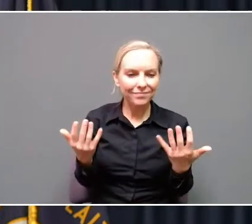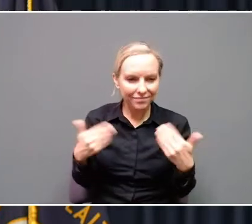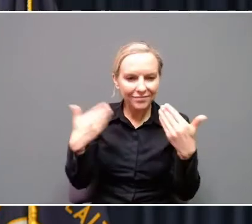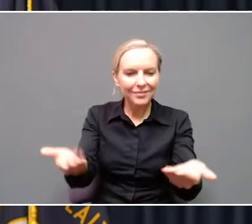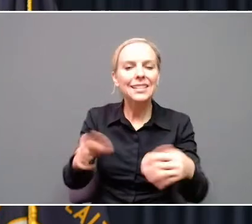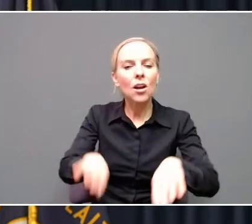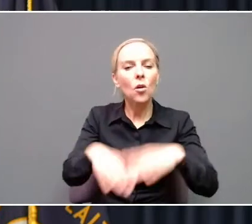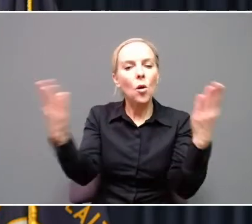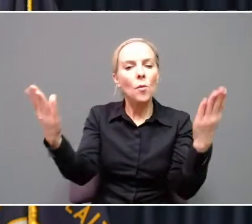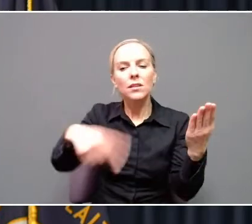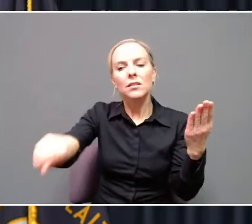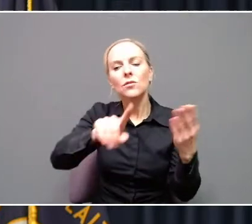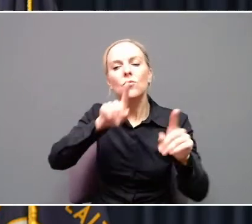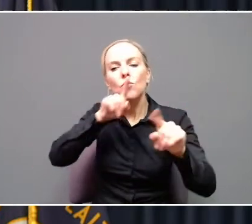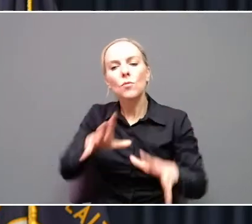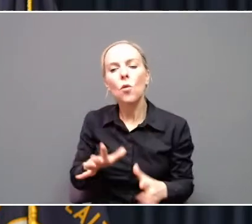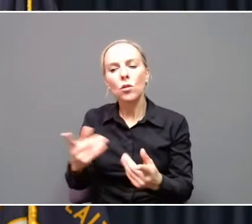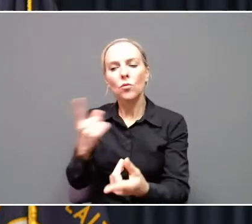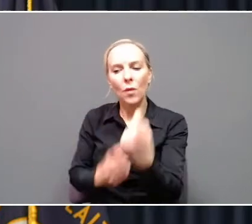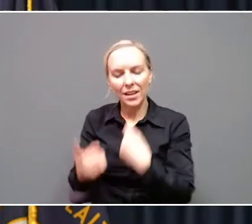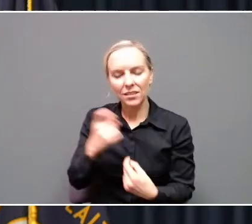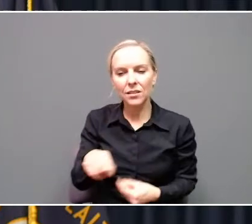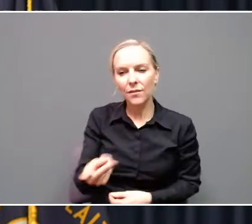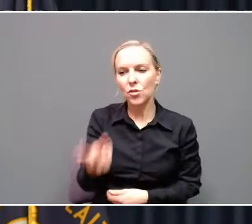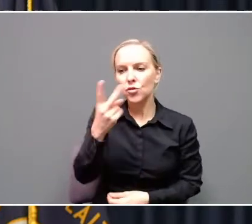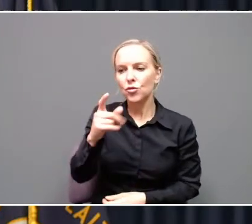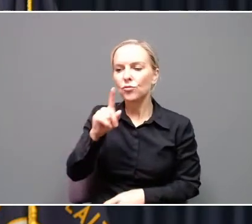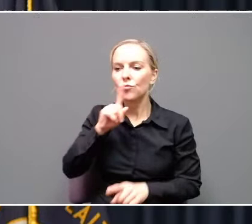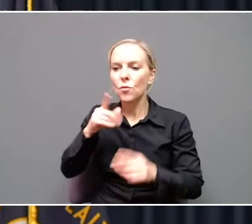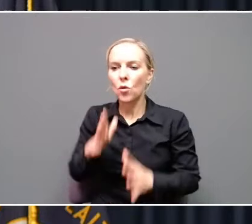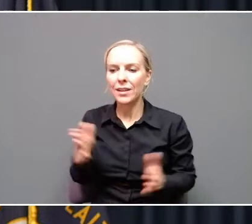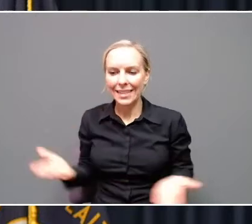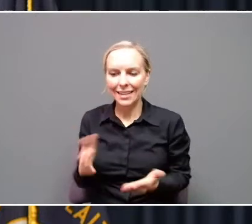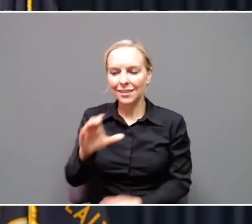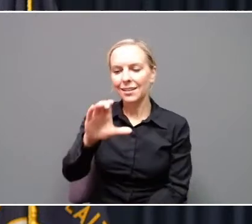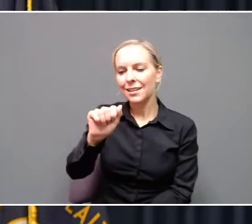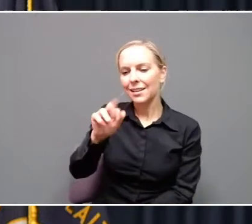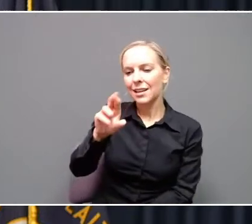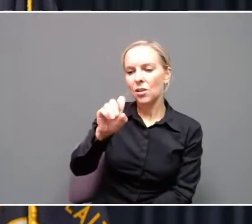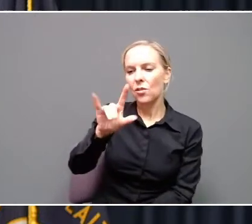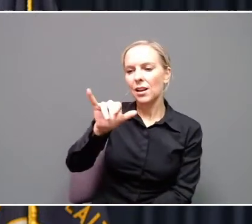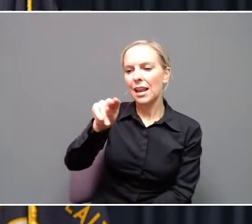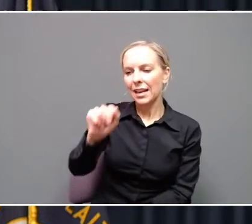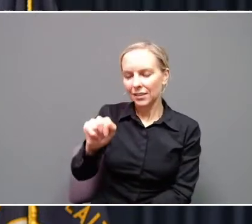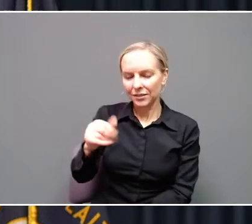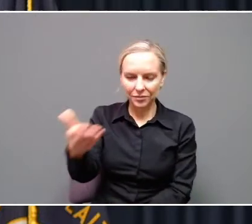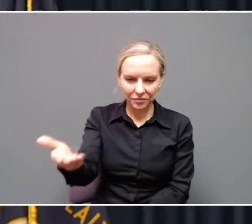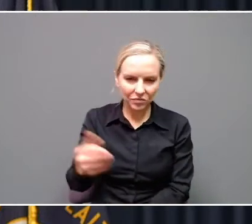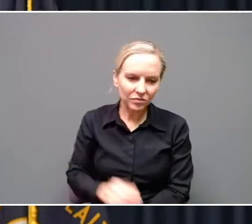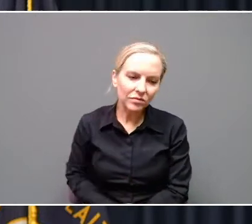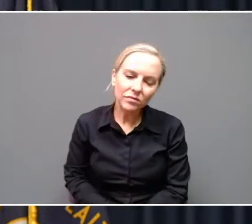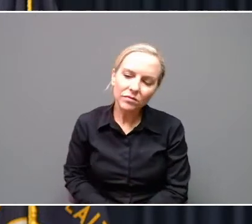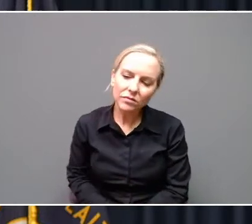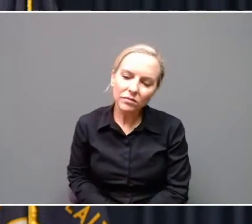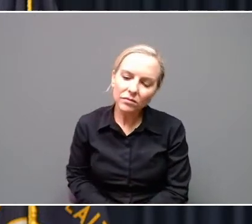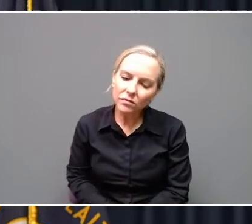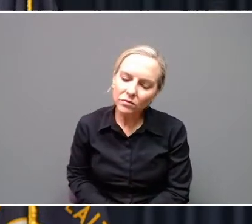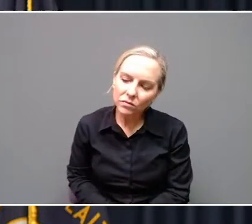questions. We got two journalists here. We'll start with Carolina. As far as gas prices